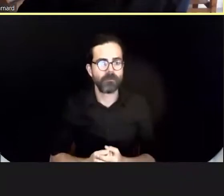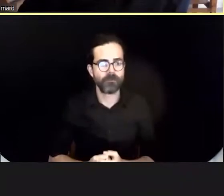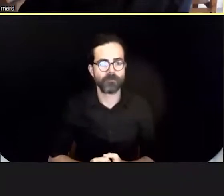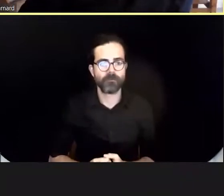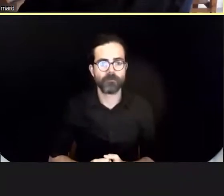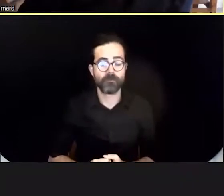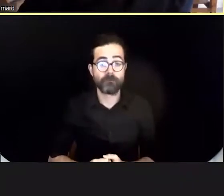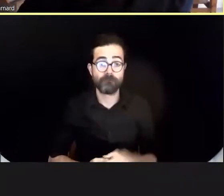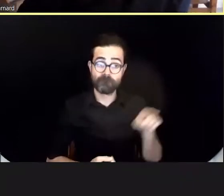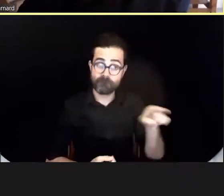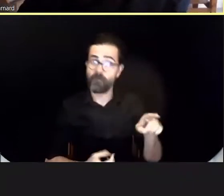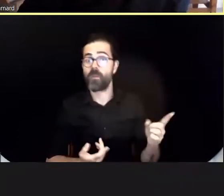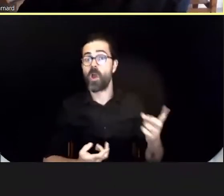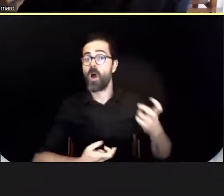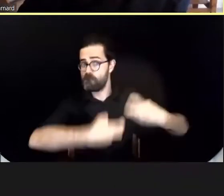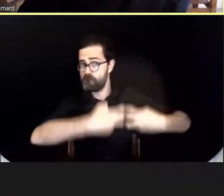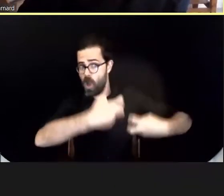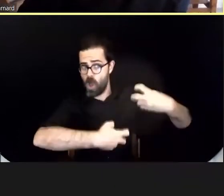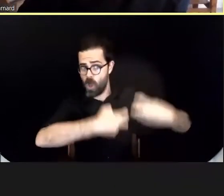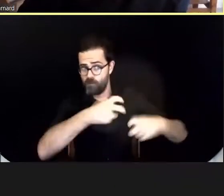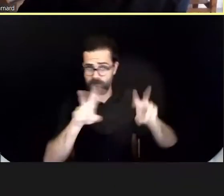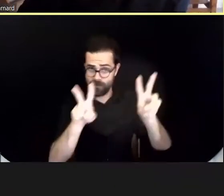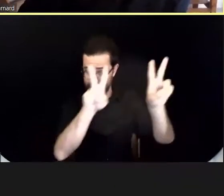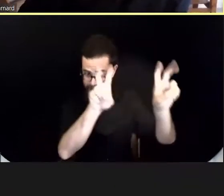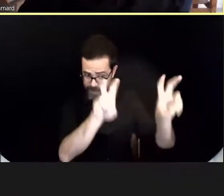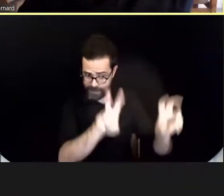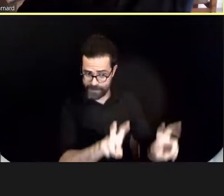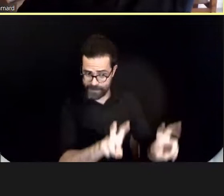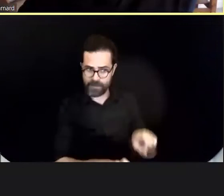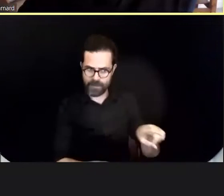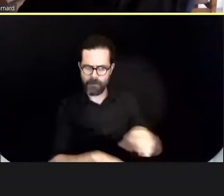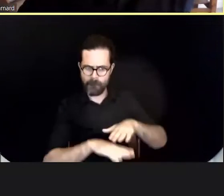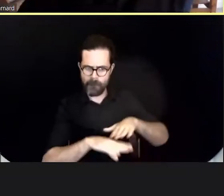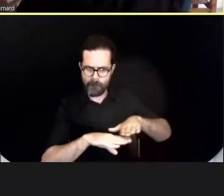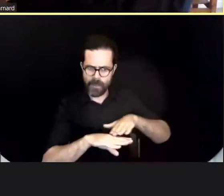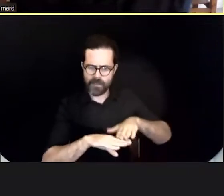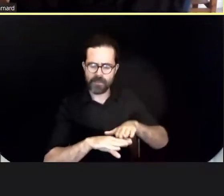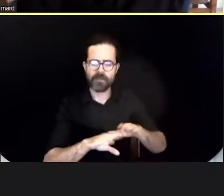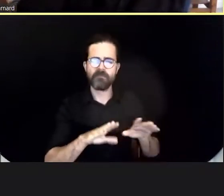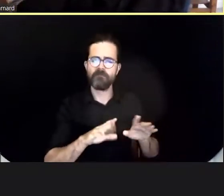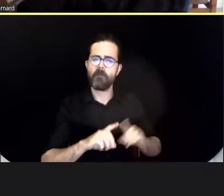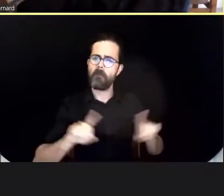issues can be very basic, but very interesting results.